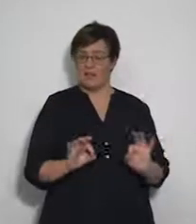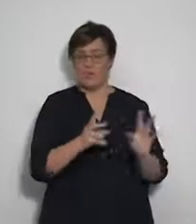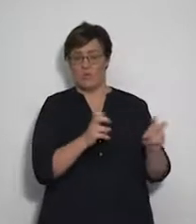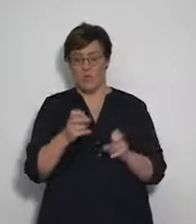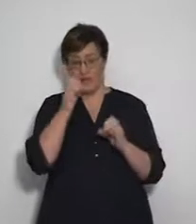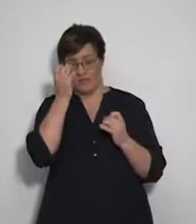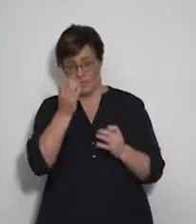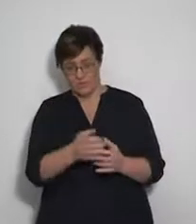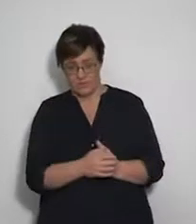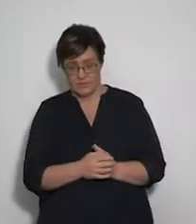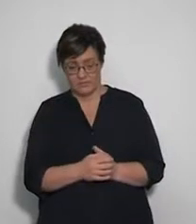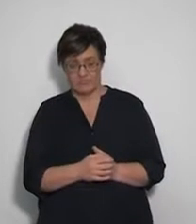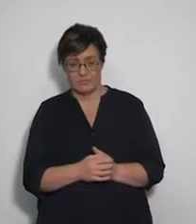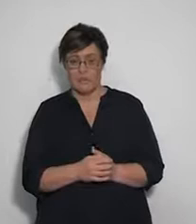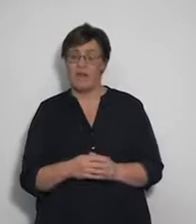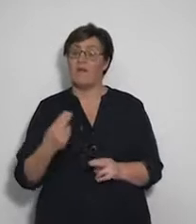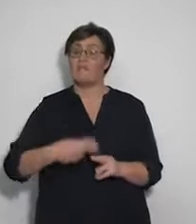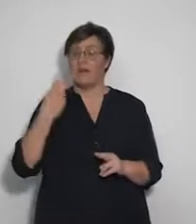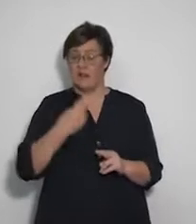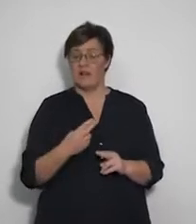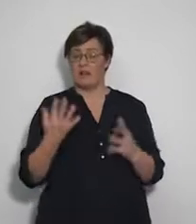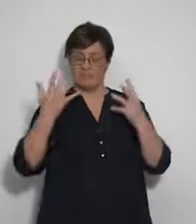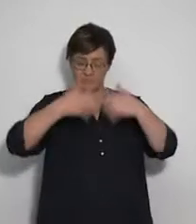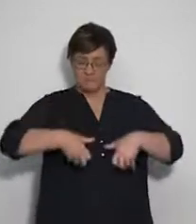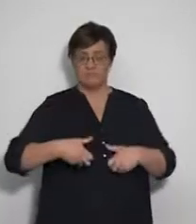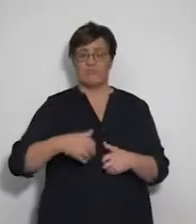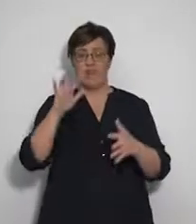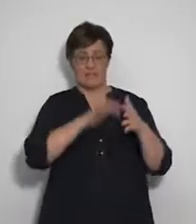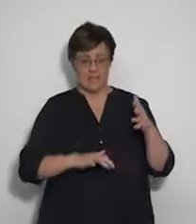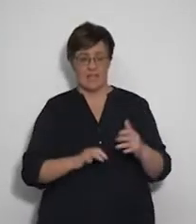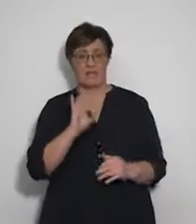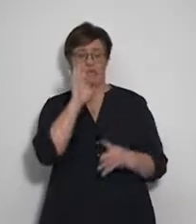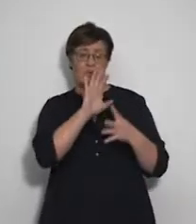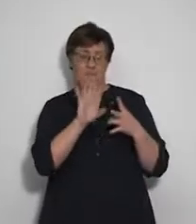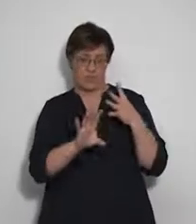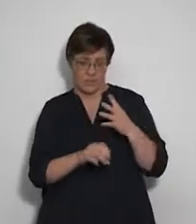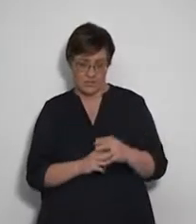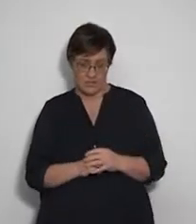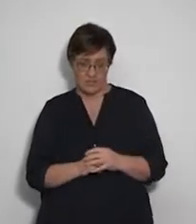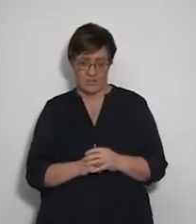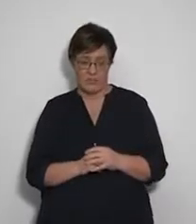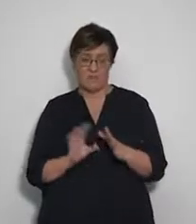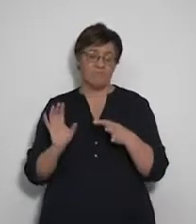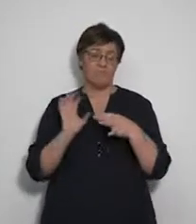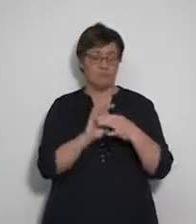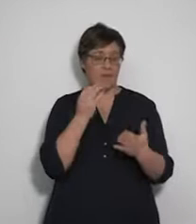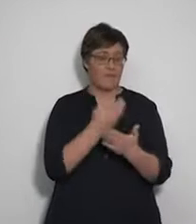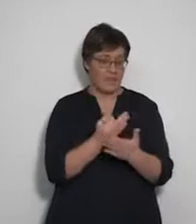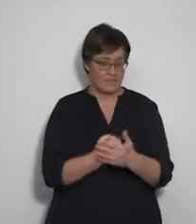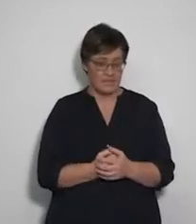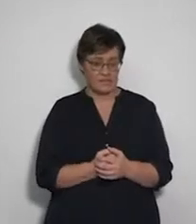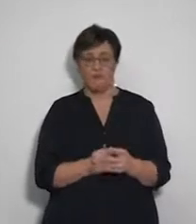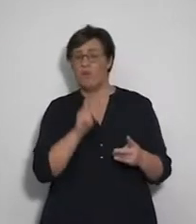of that information. And finally, the synthesis of this essay is based on the three criteria: looking at the relevance of your